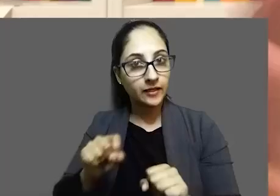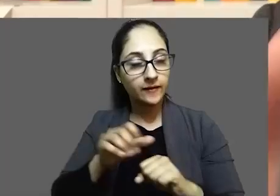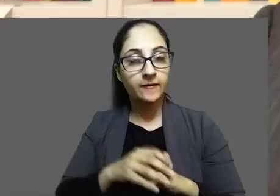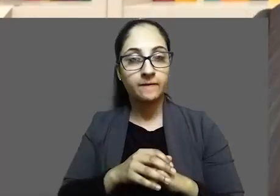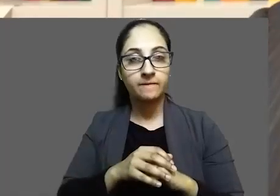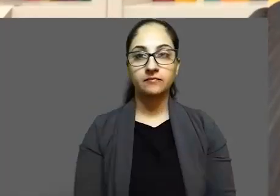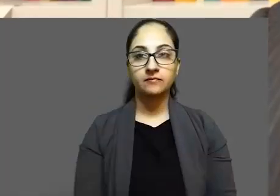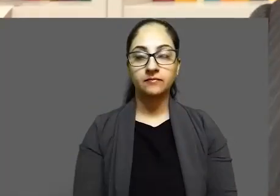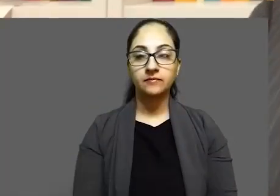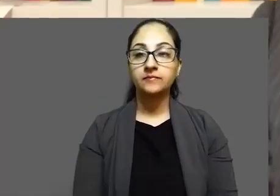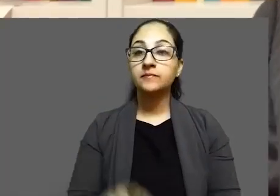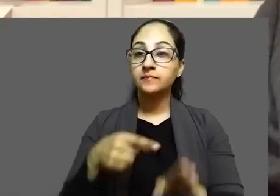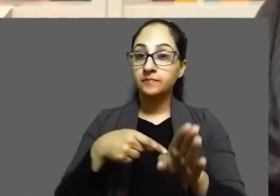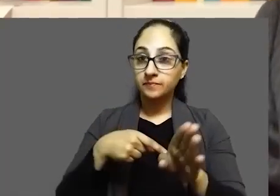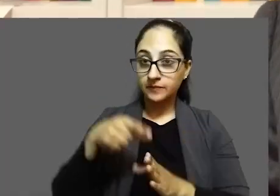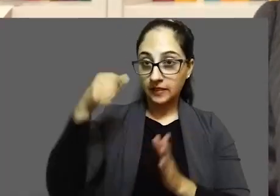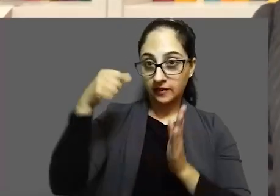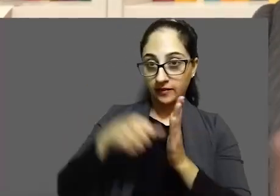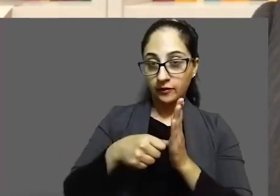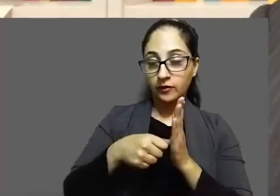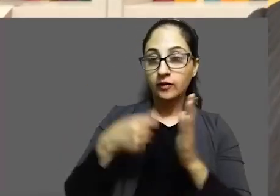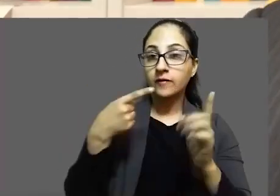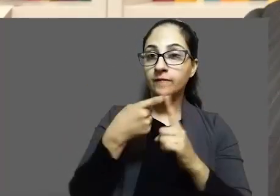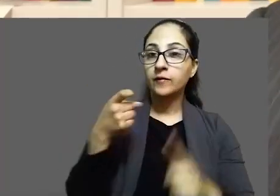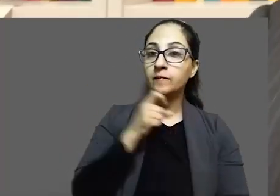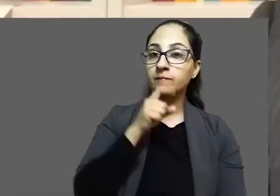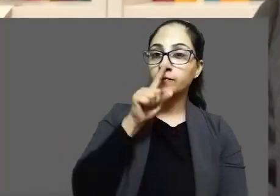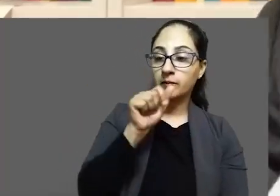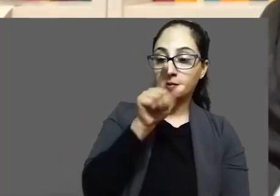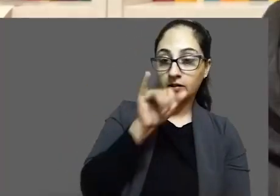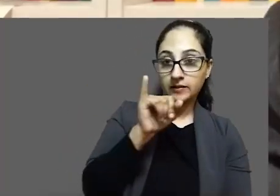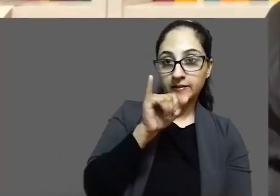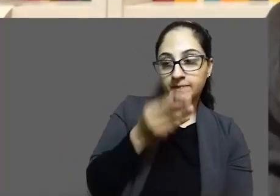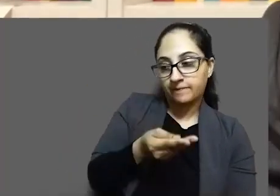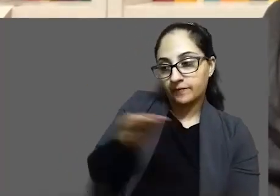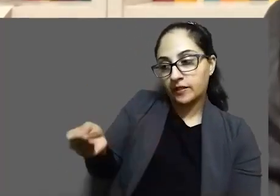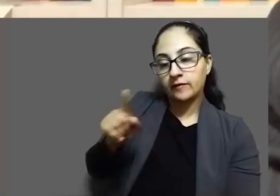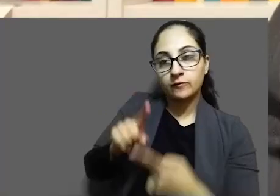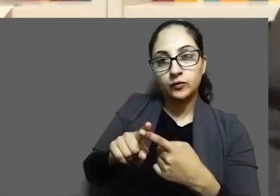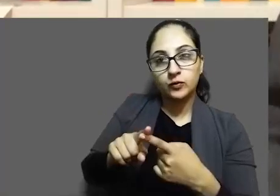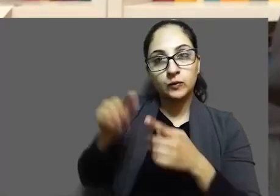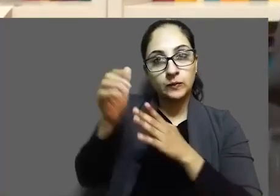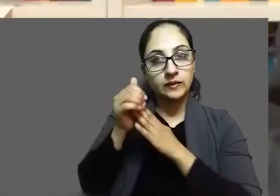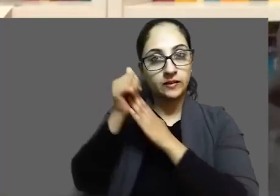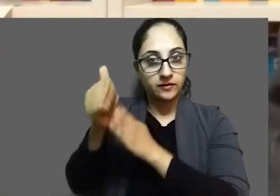the governor of Egypt, who is Malik al-Ashtar. Because in that